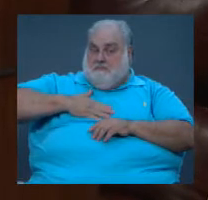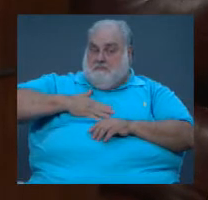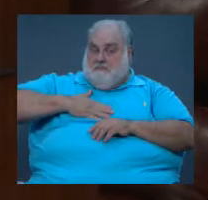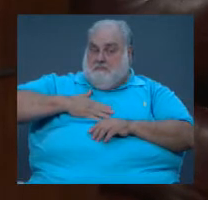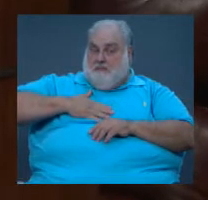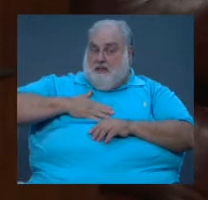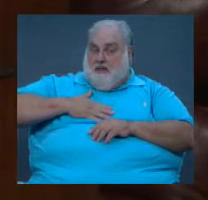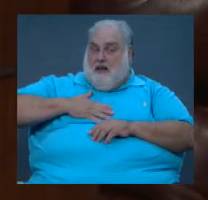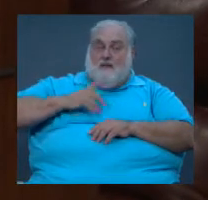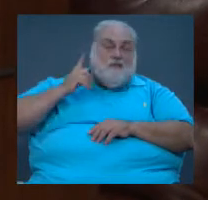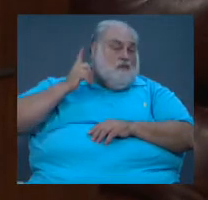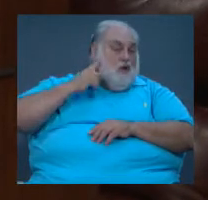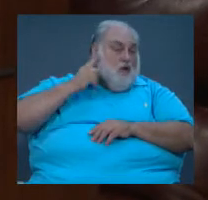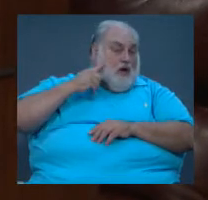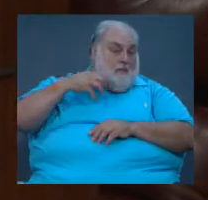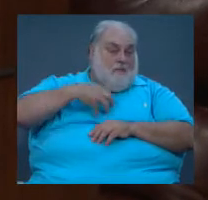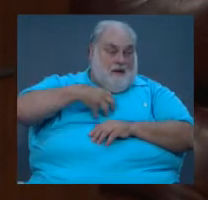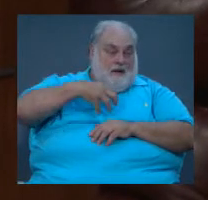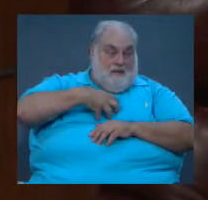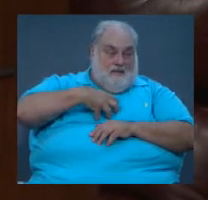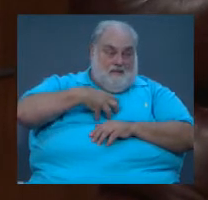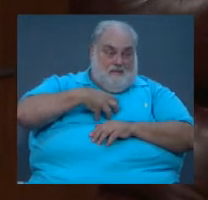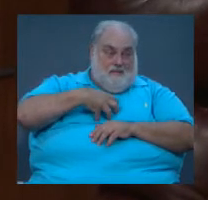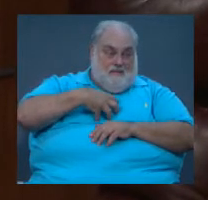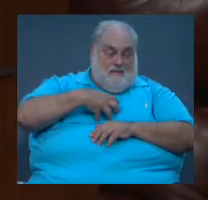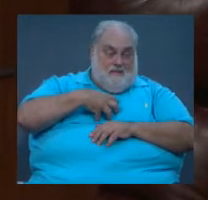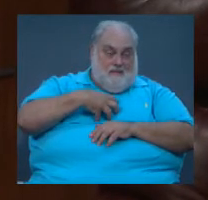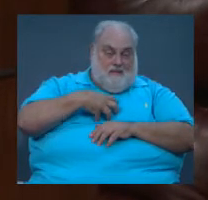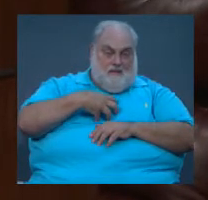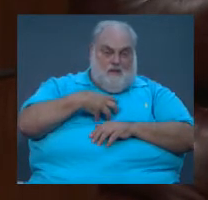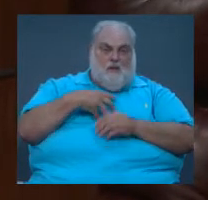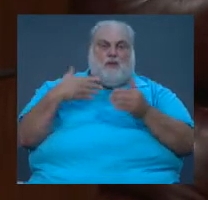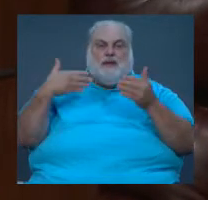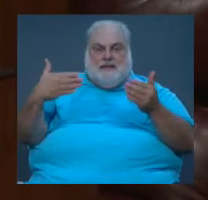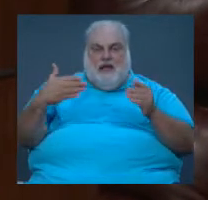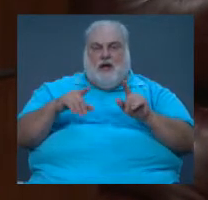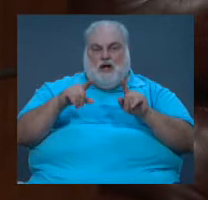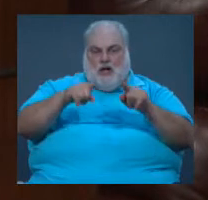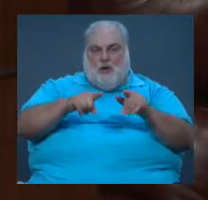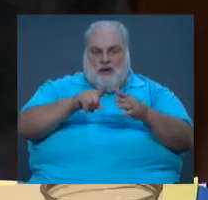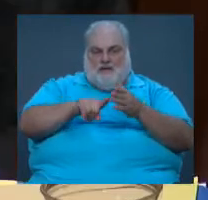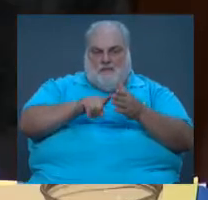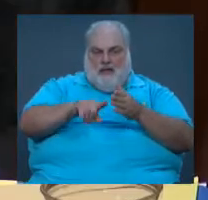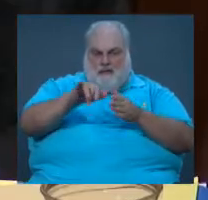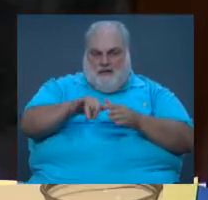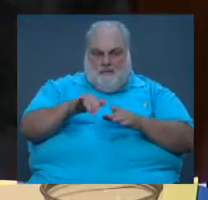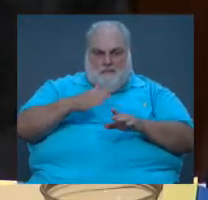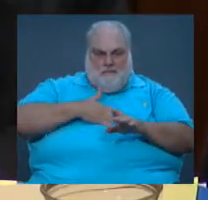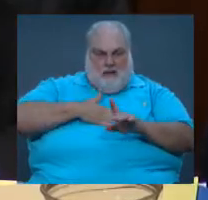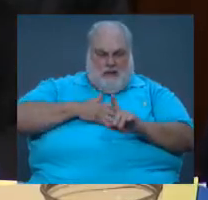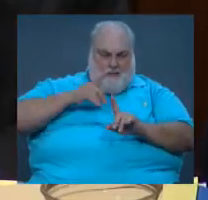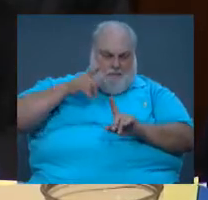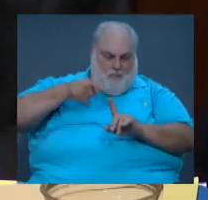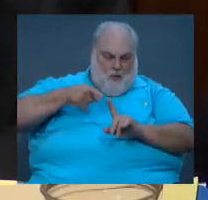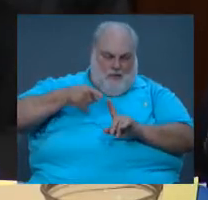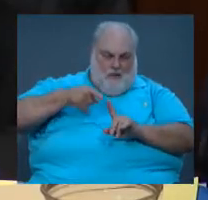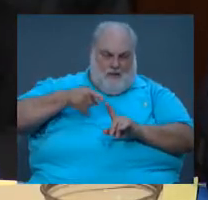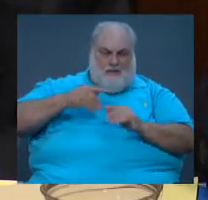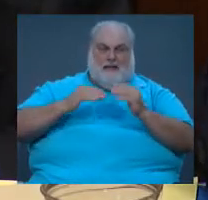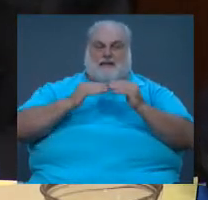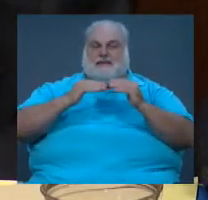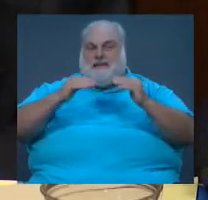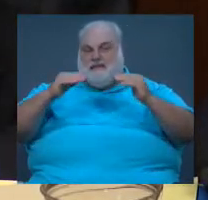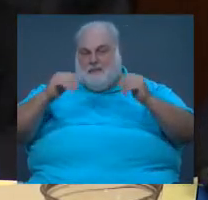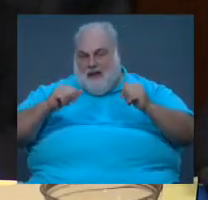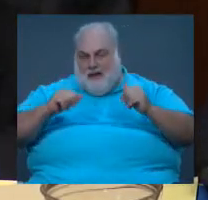gotten complaints about, We will still inspect those. That's my point. This is the